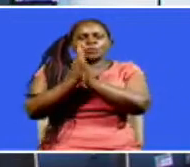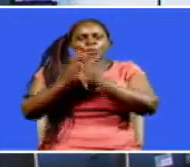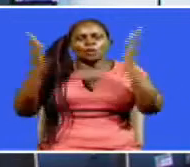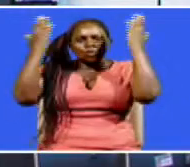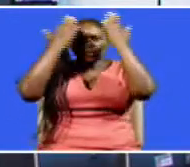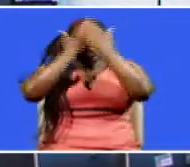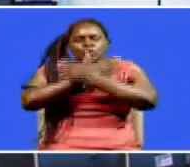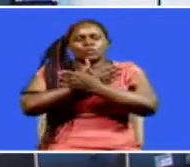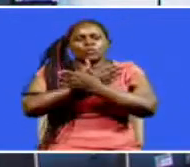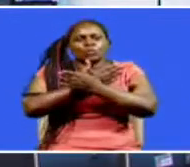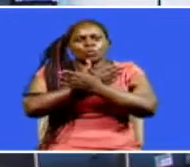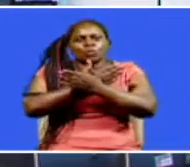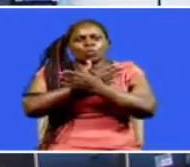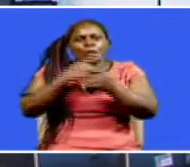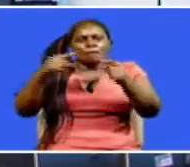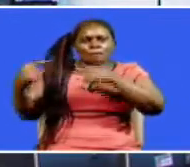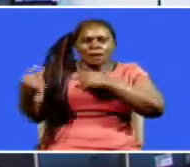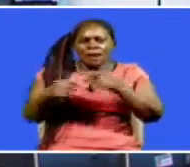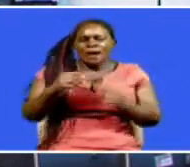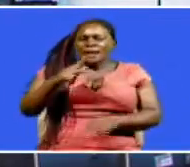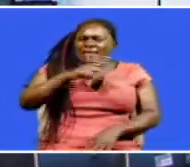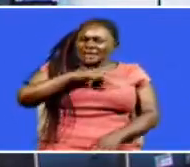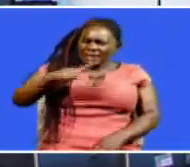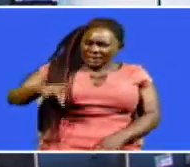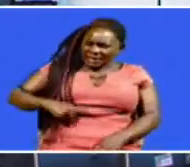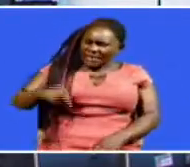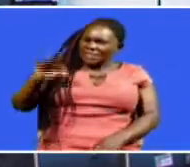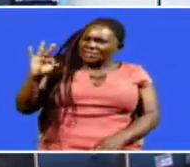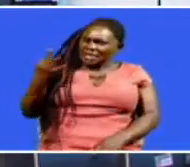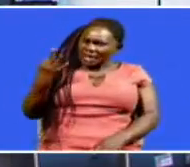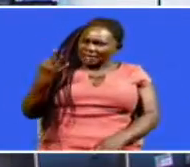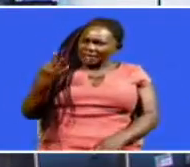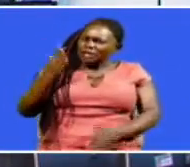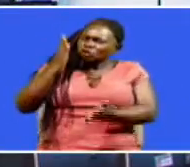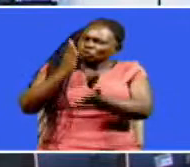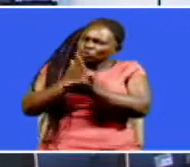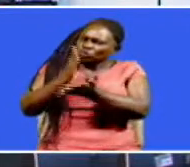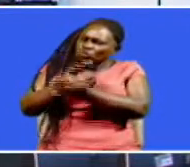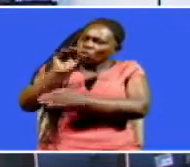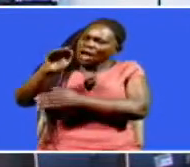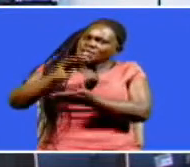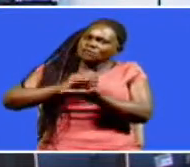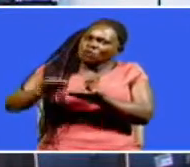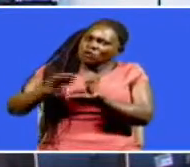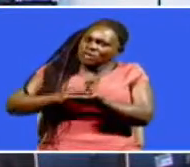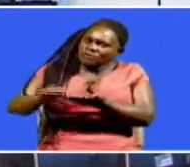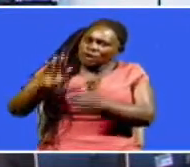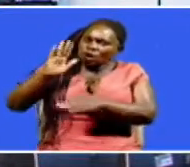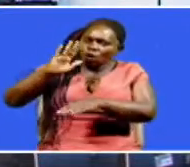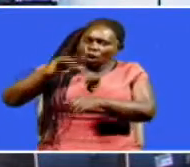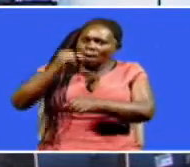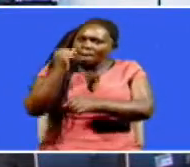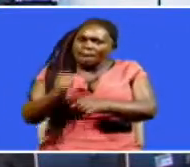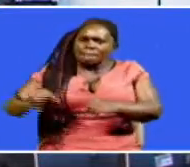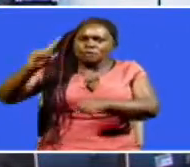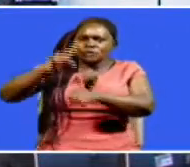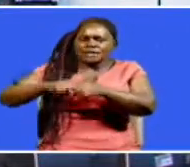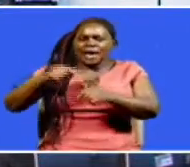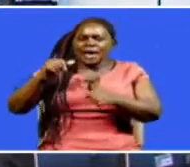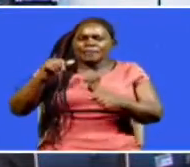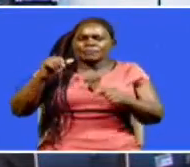tonight, a debate is raging on whether King Charles III offered an apology to Kenyans over the abuse during the